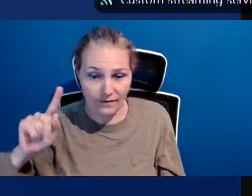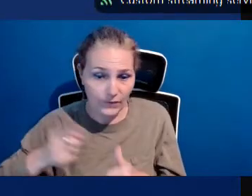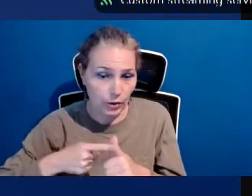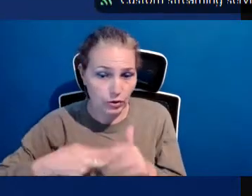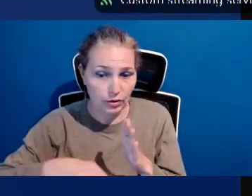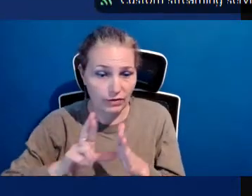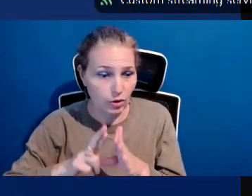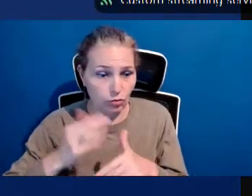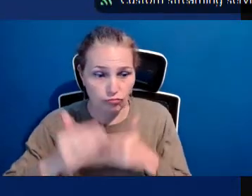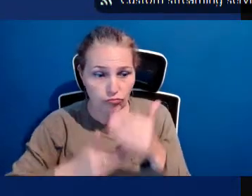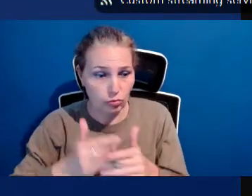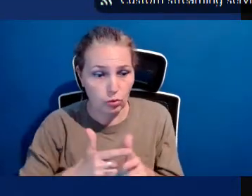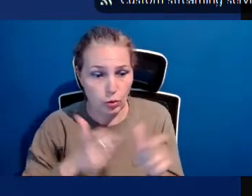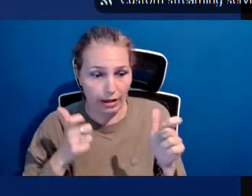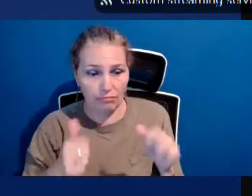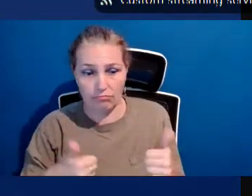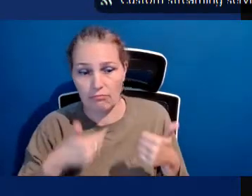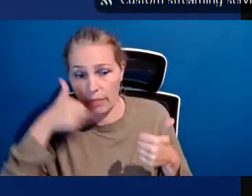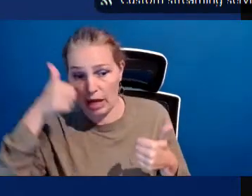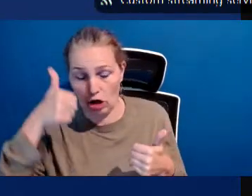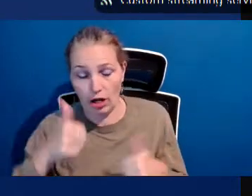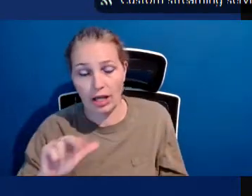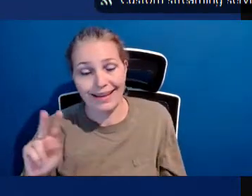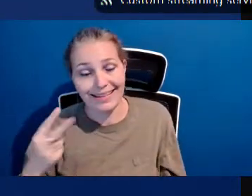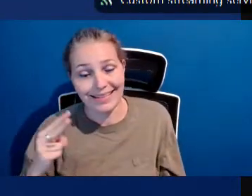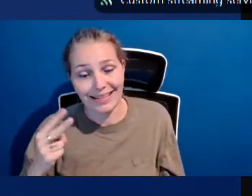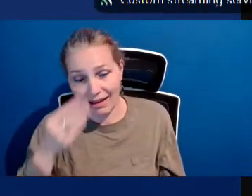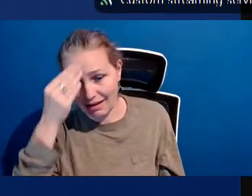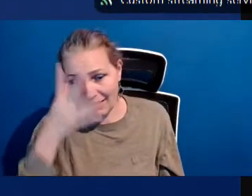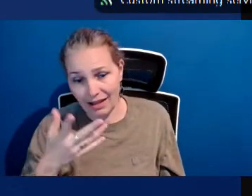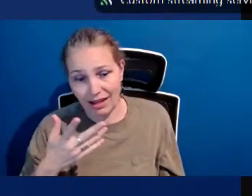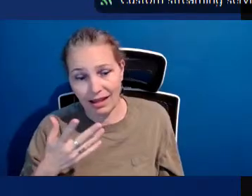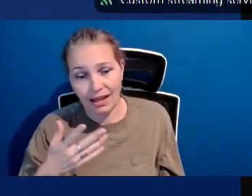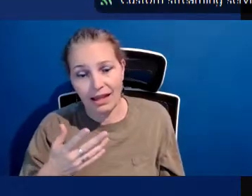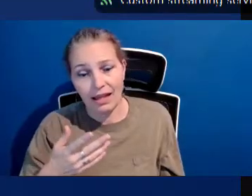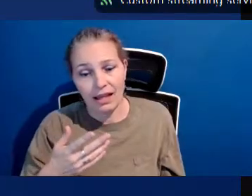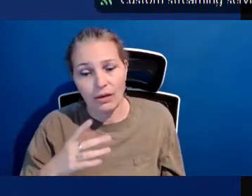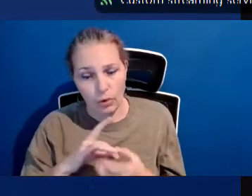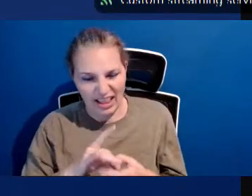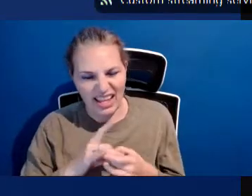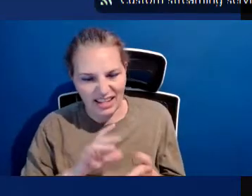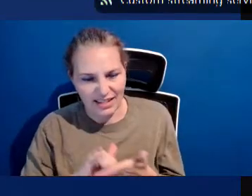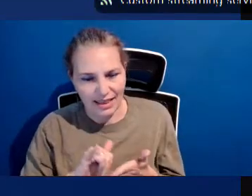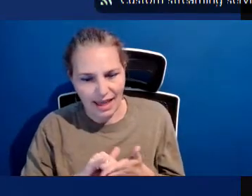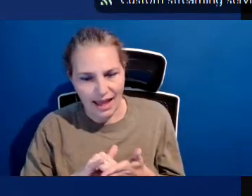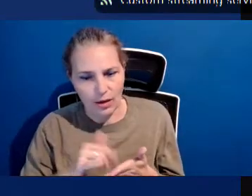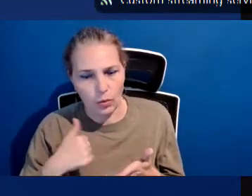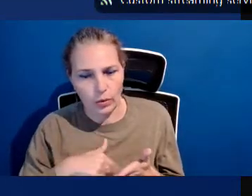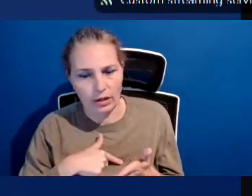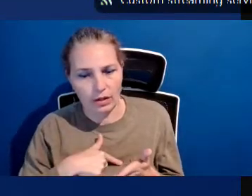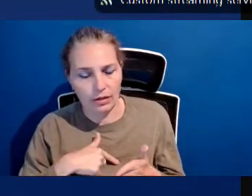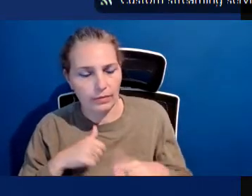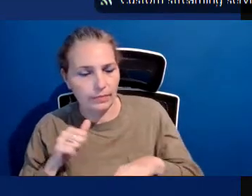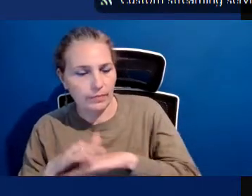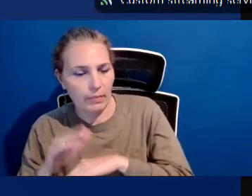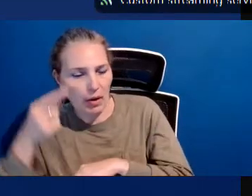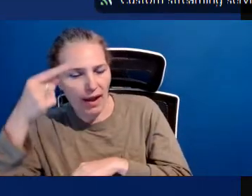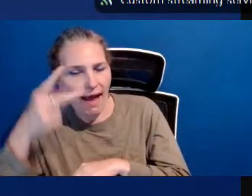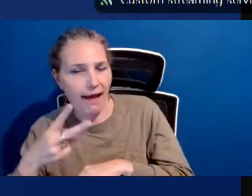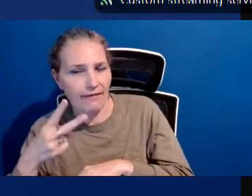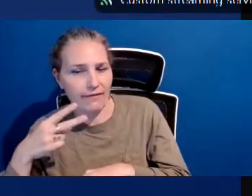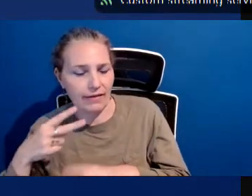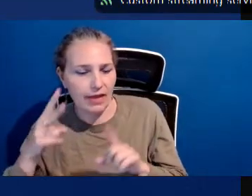and related to that, we're returning about half of the applications after the initial review because